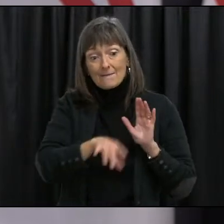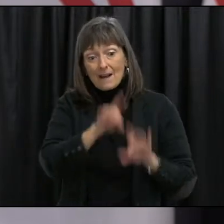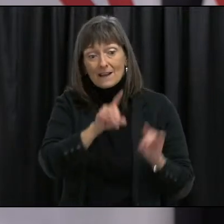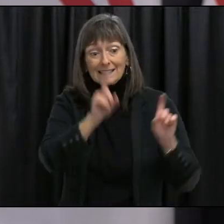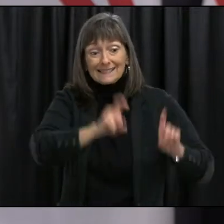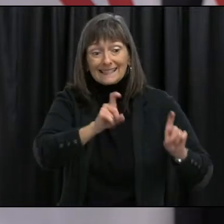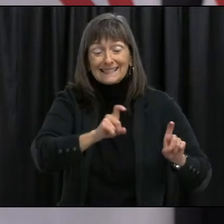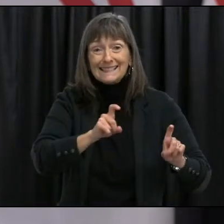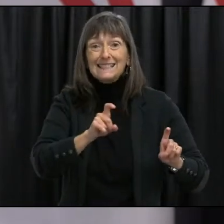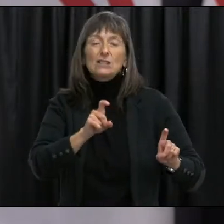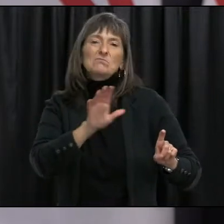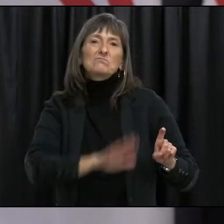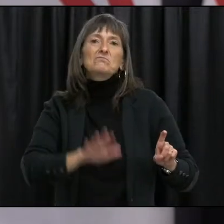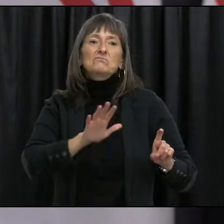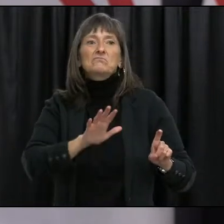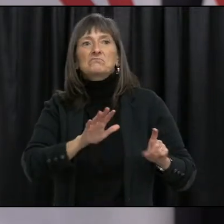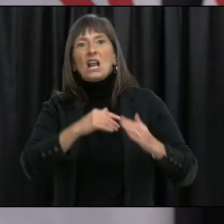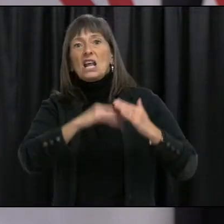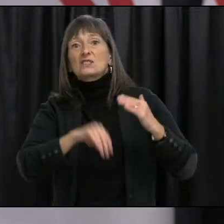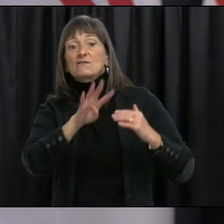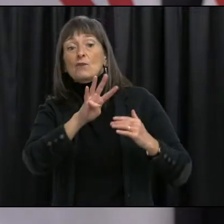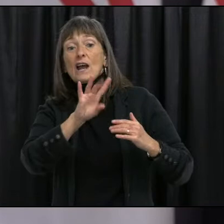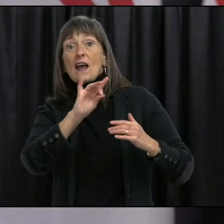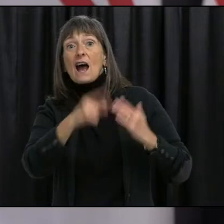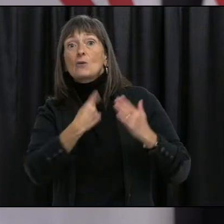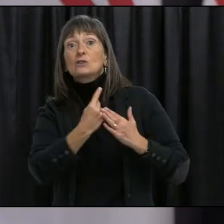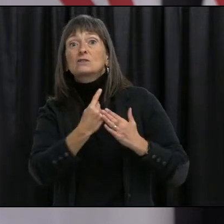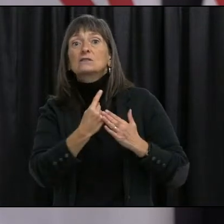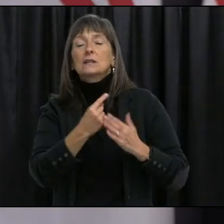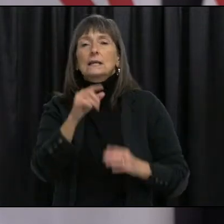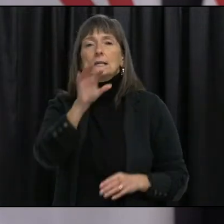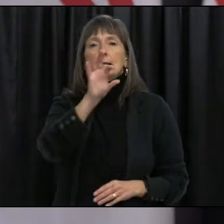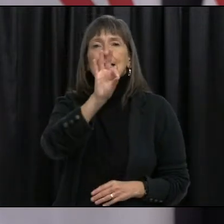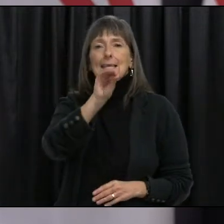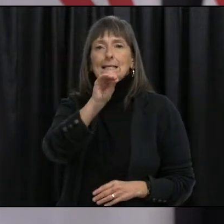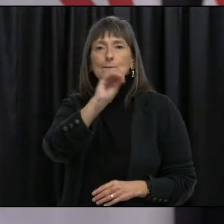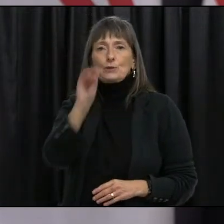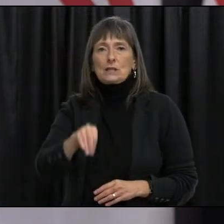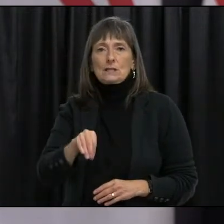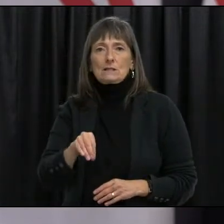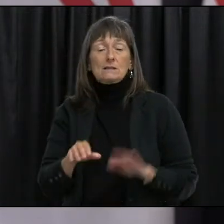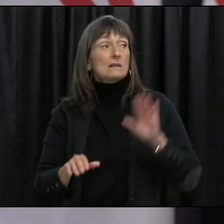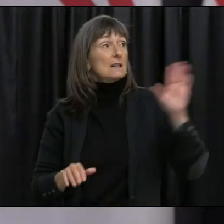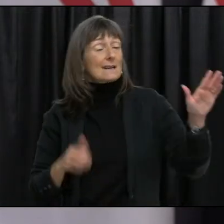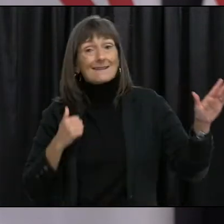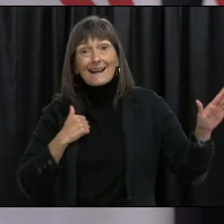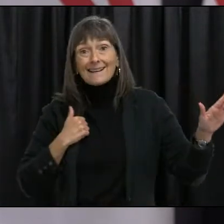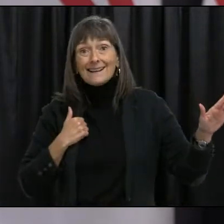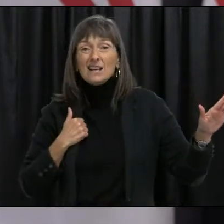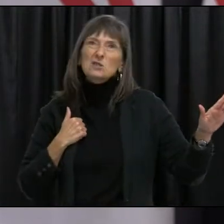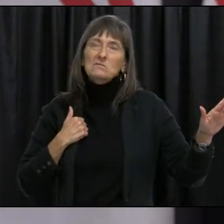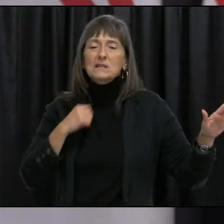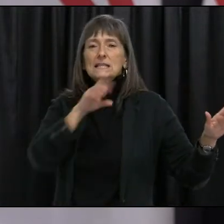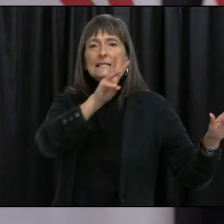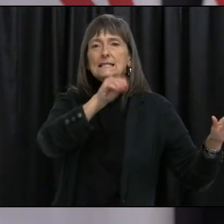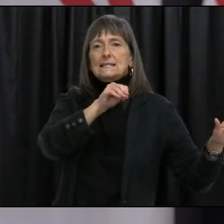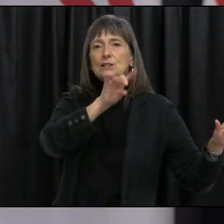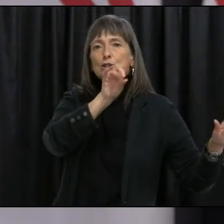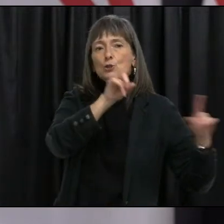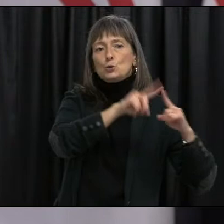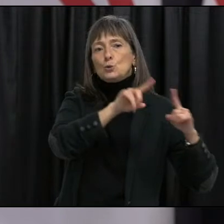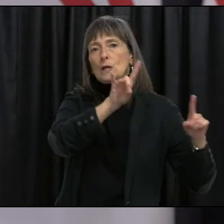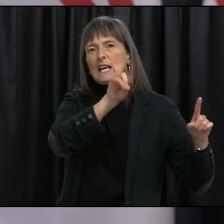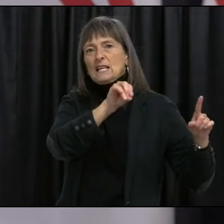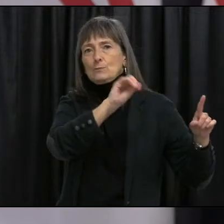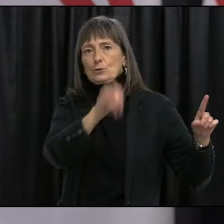and tested within 48 hours. The rest of the country, their metric is between 60 and 80%, and there are